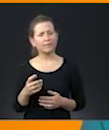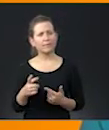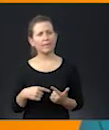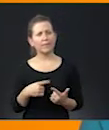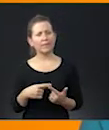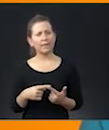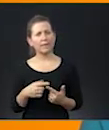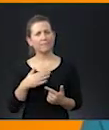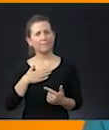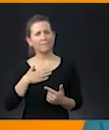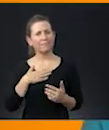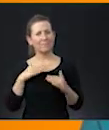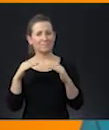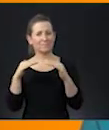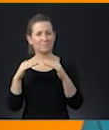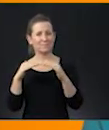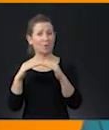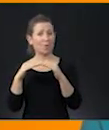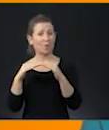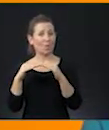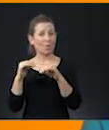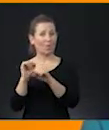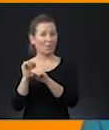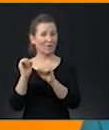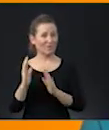And then my coworkers